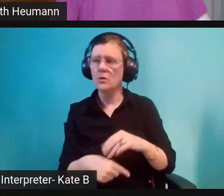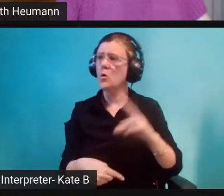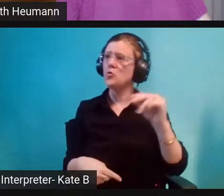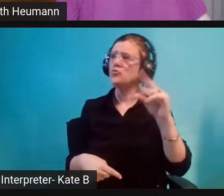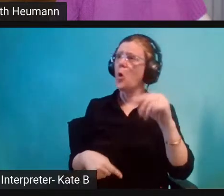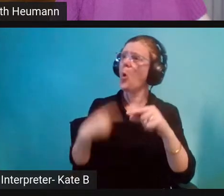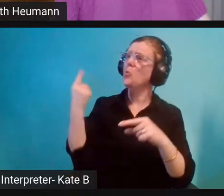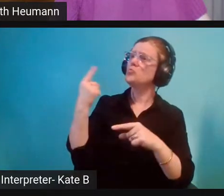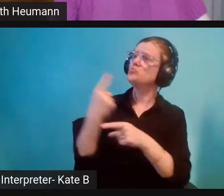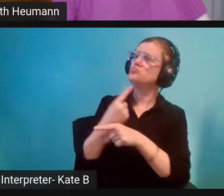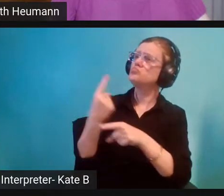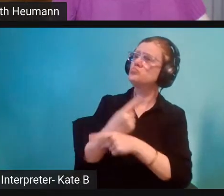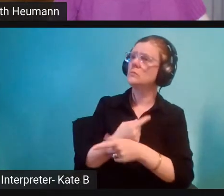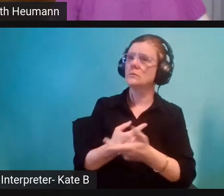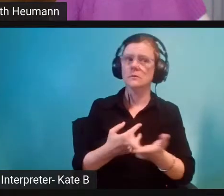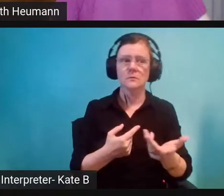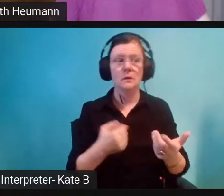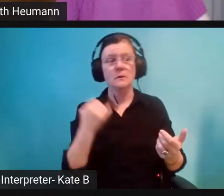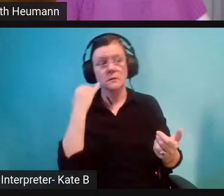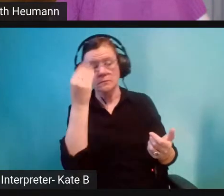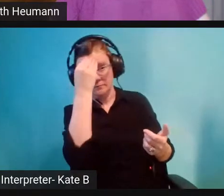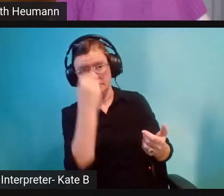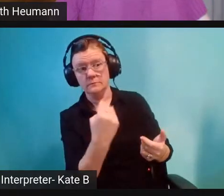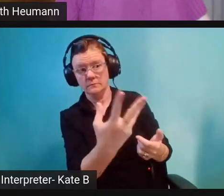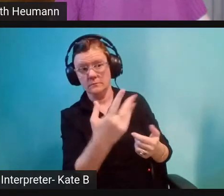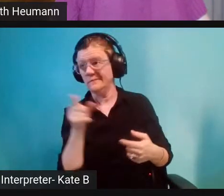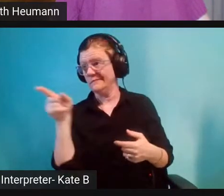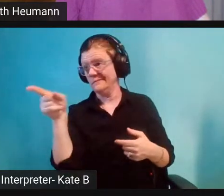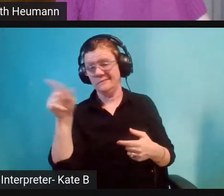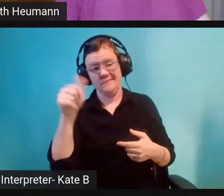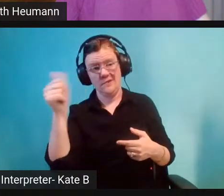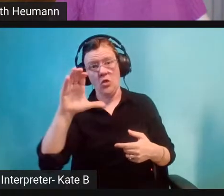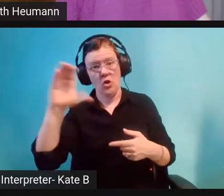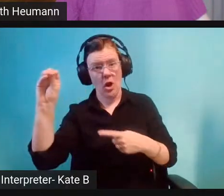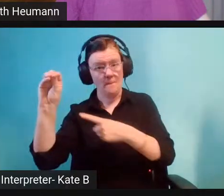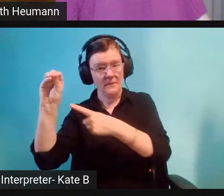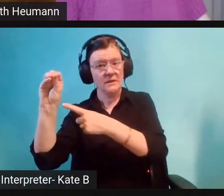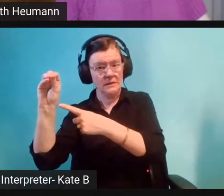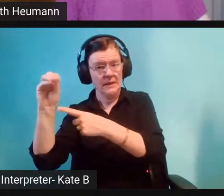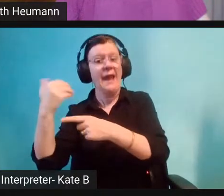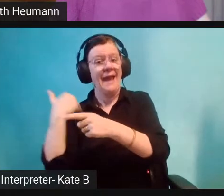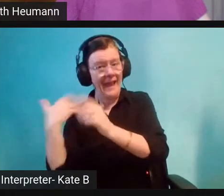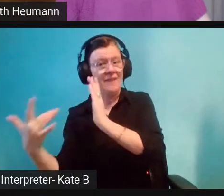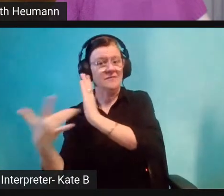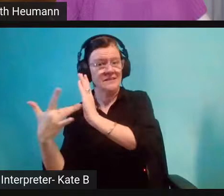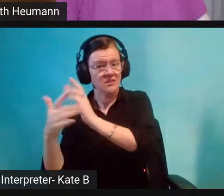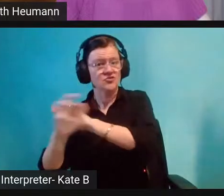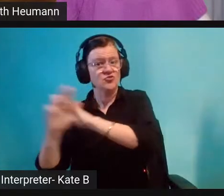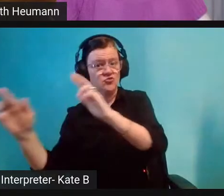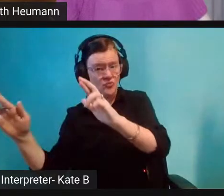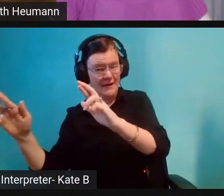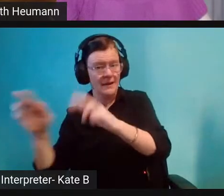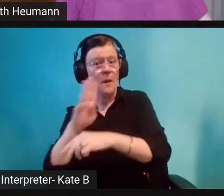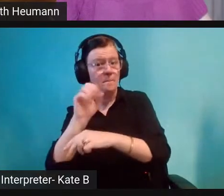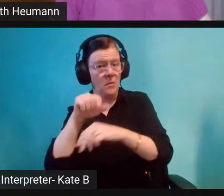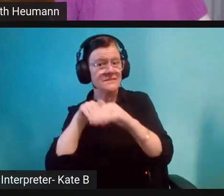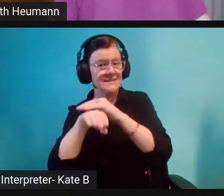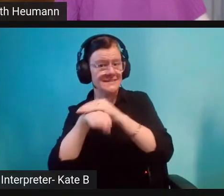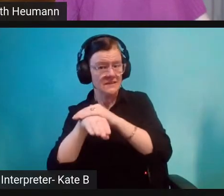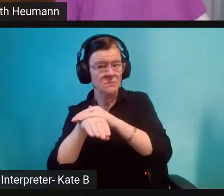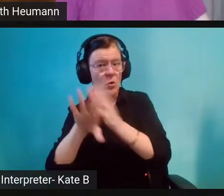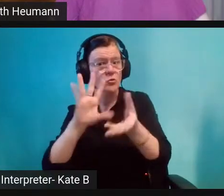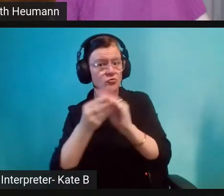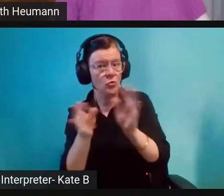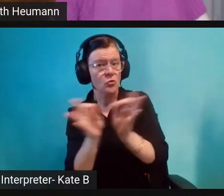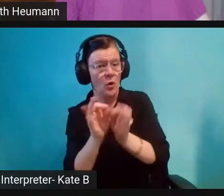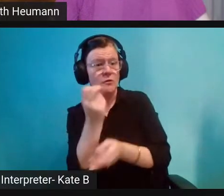would be reasonable. But what if I told you there was a company that had the technology to be able to make a bus accessible